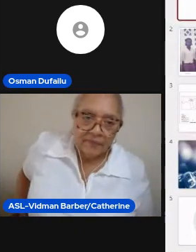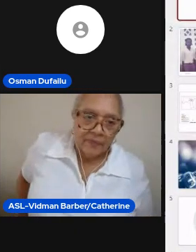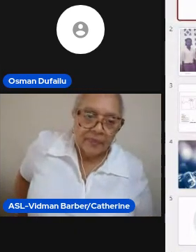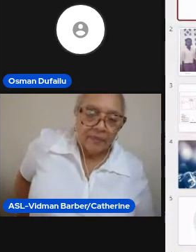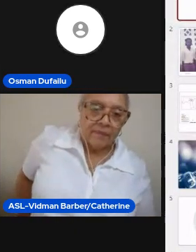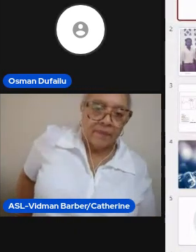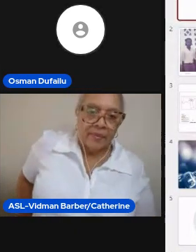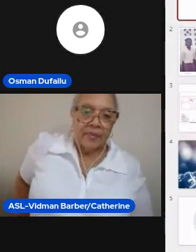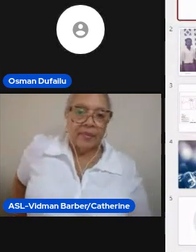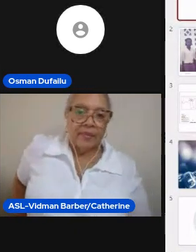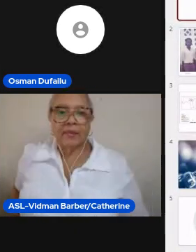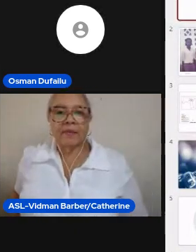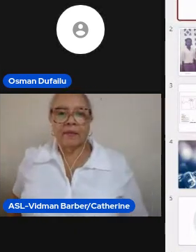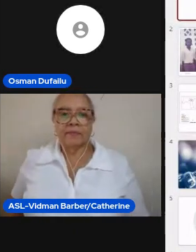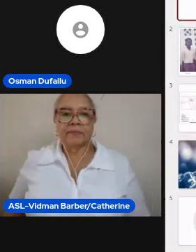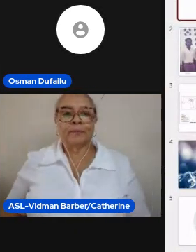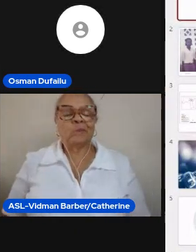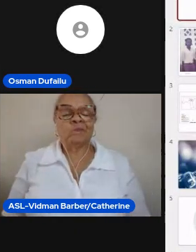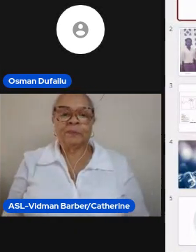Hi, Sean.